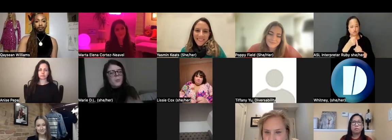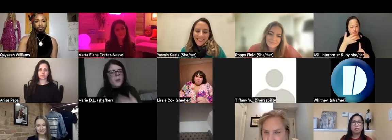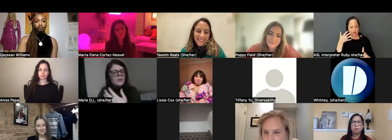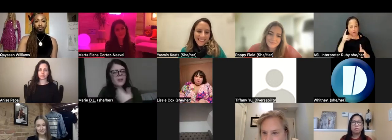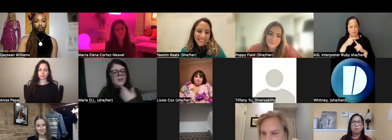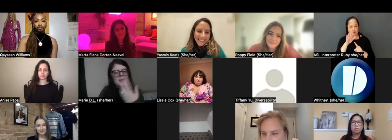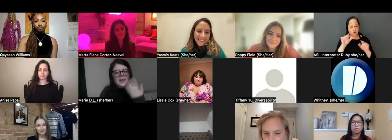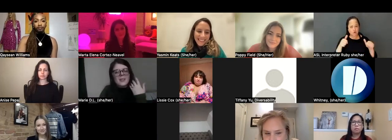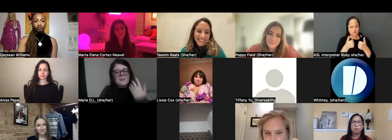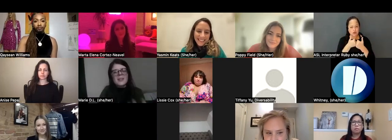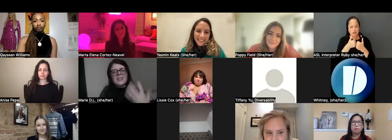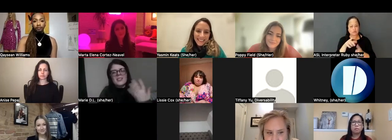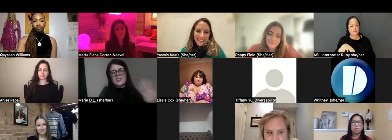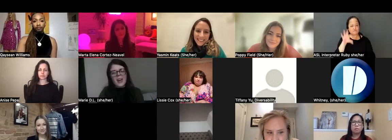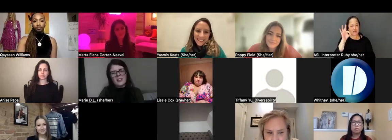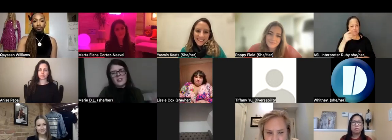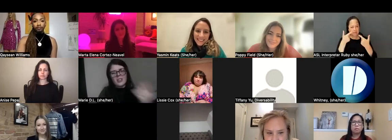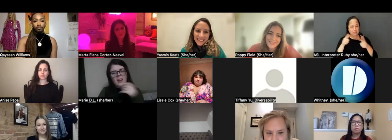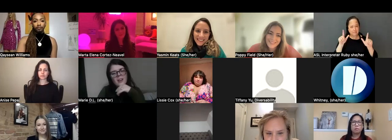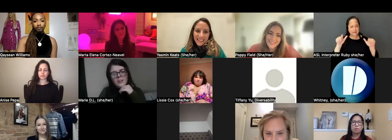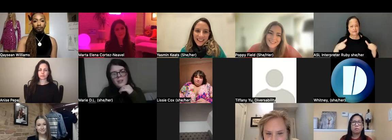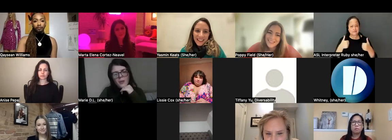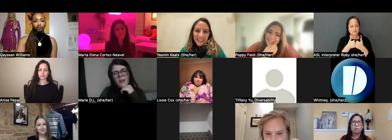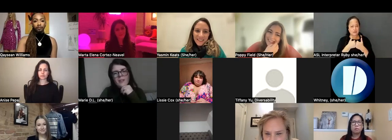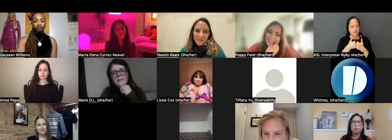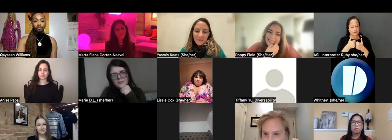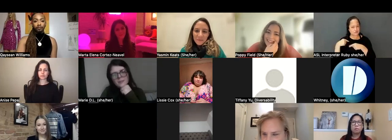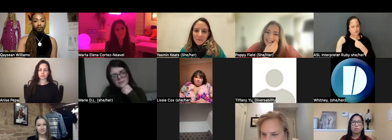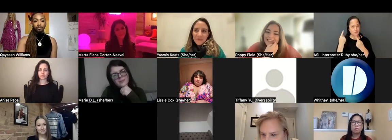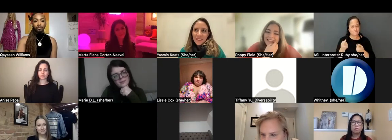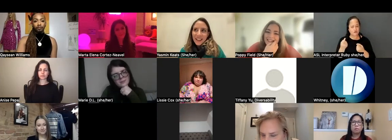what have you found to be like the biggest challenge so far?